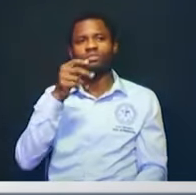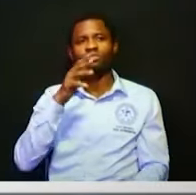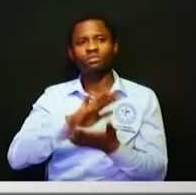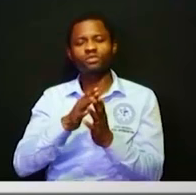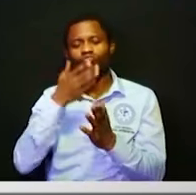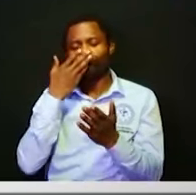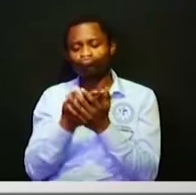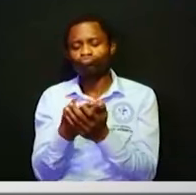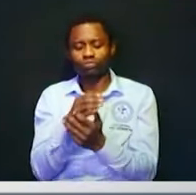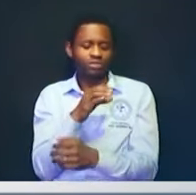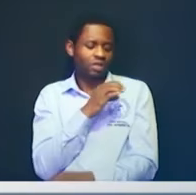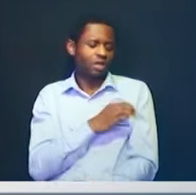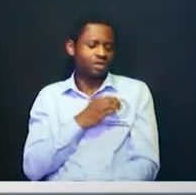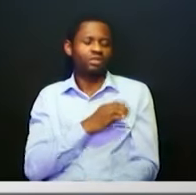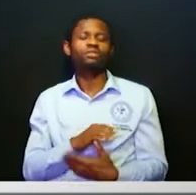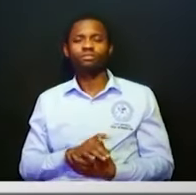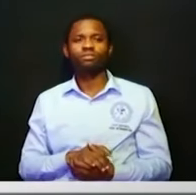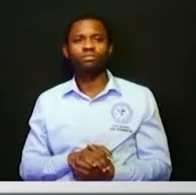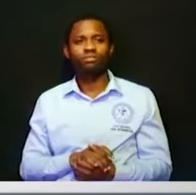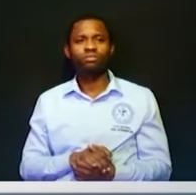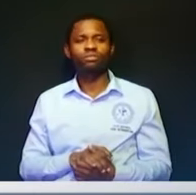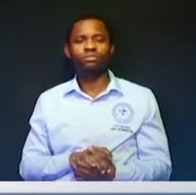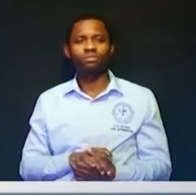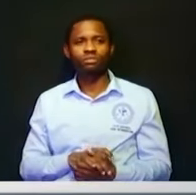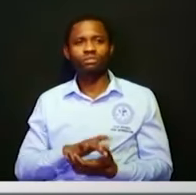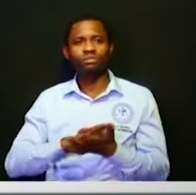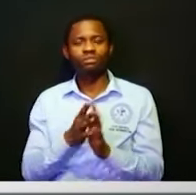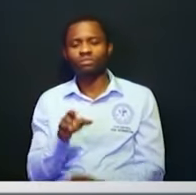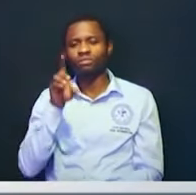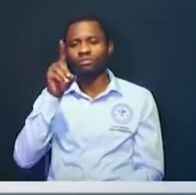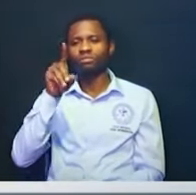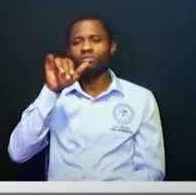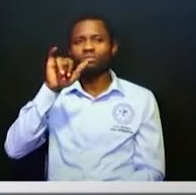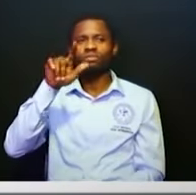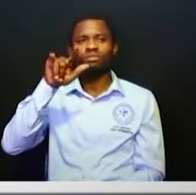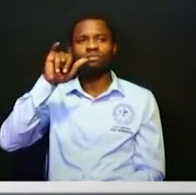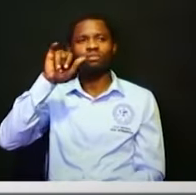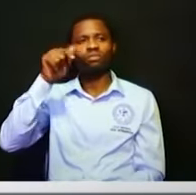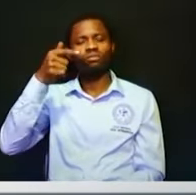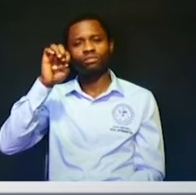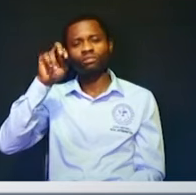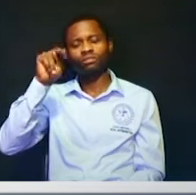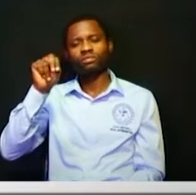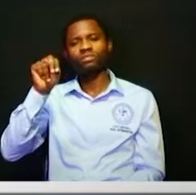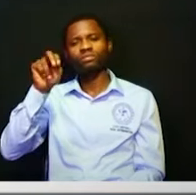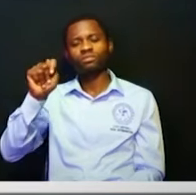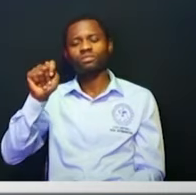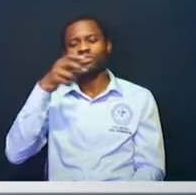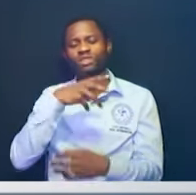bia. Be diligent and noble in character. Now,